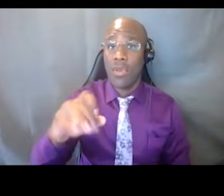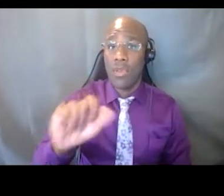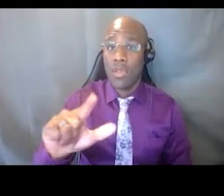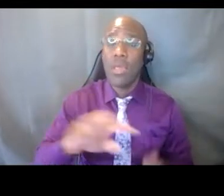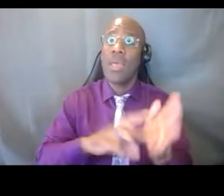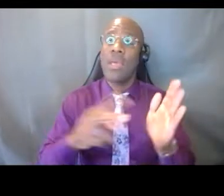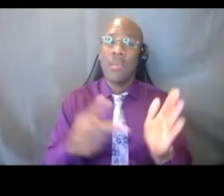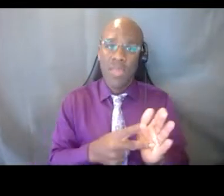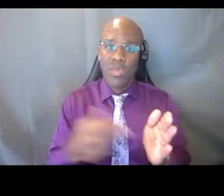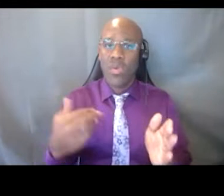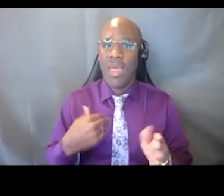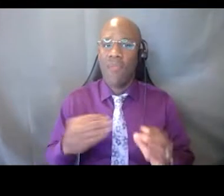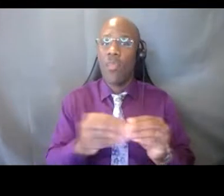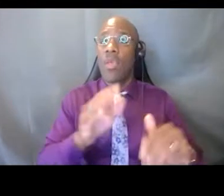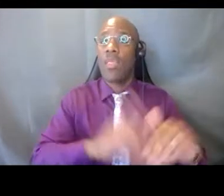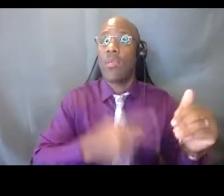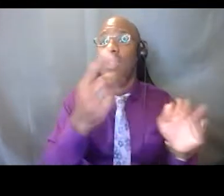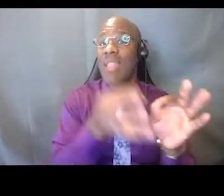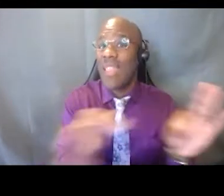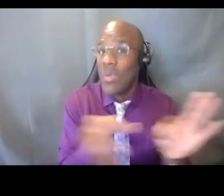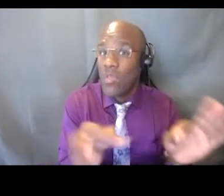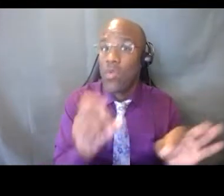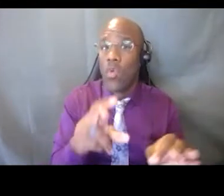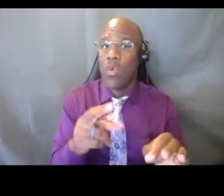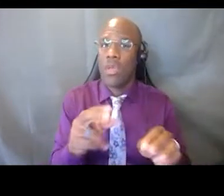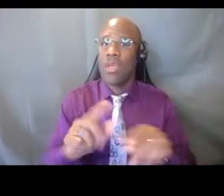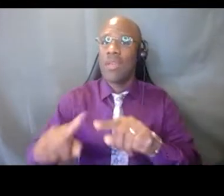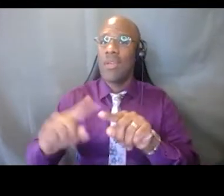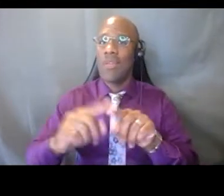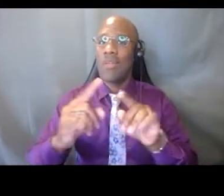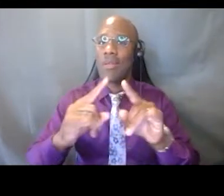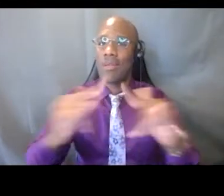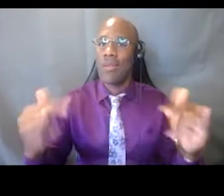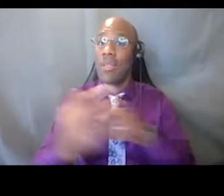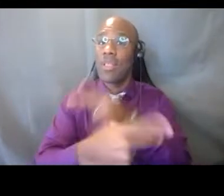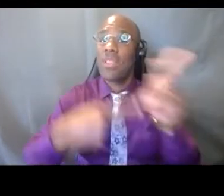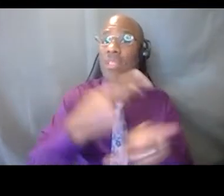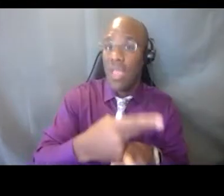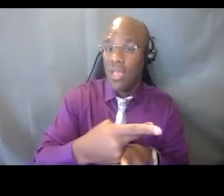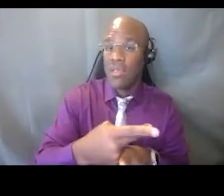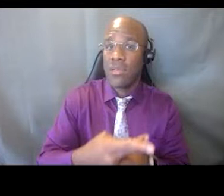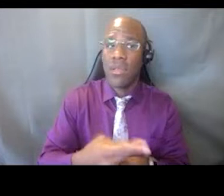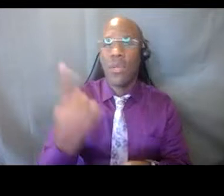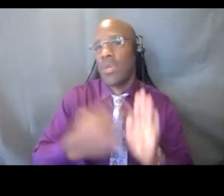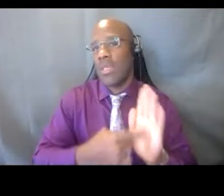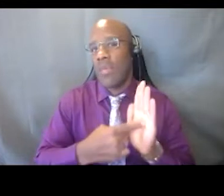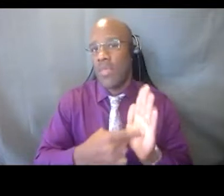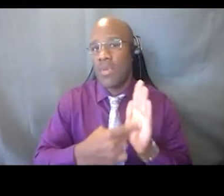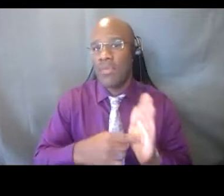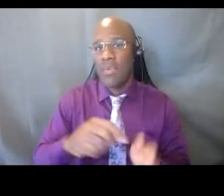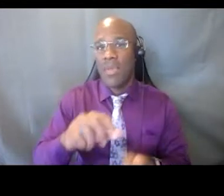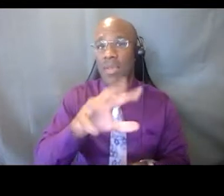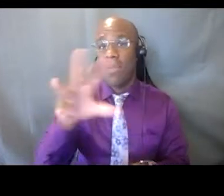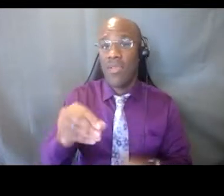experiences in more than one language and or style. So African American vernacular would be another example of